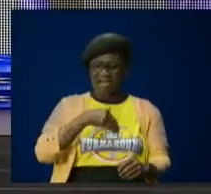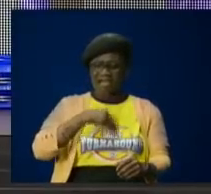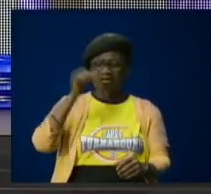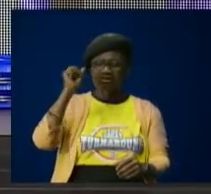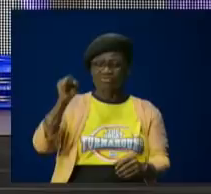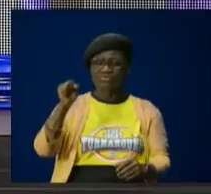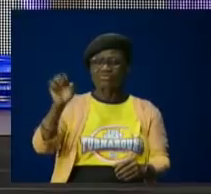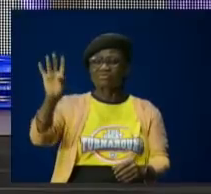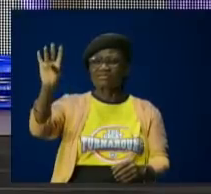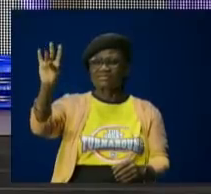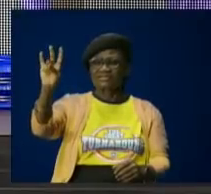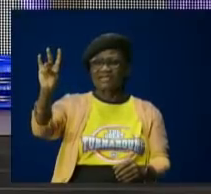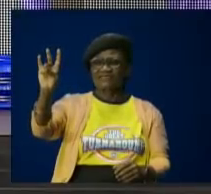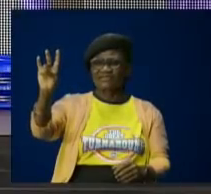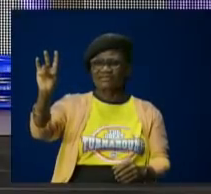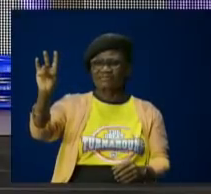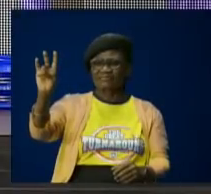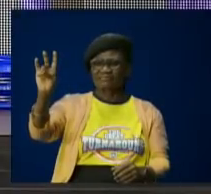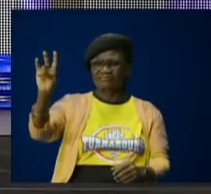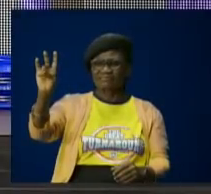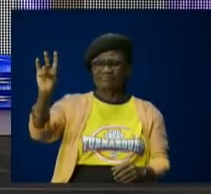7,